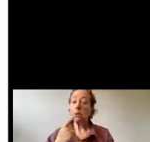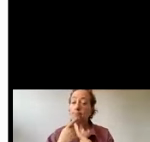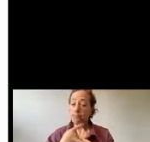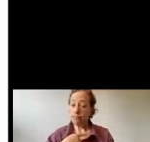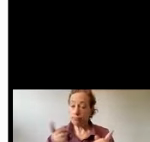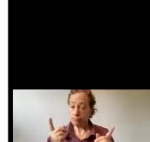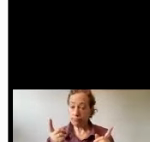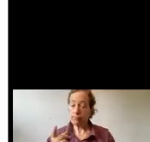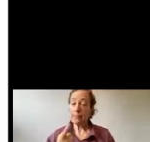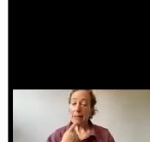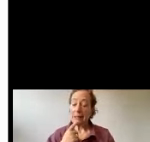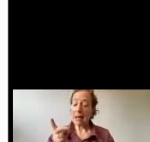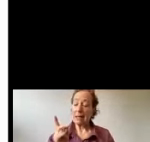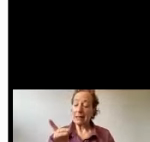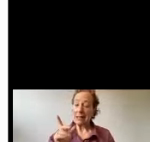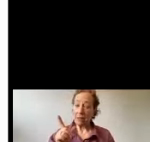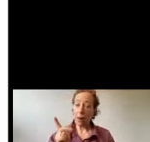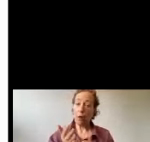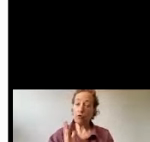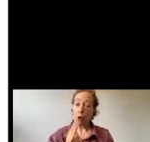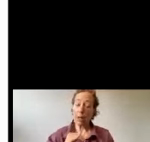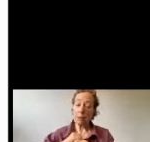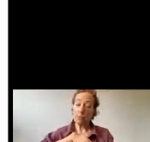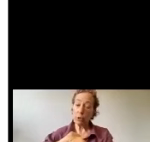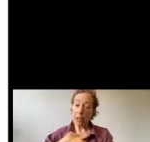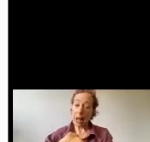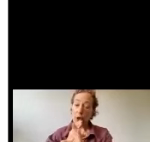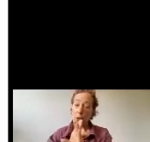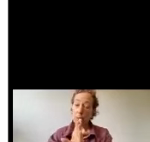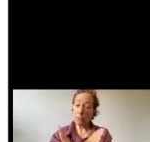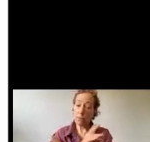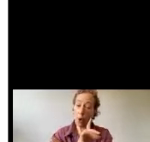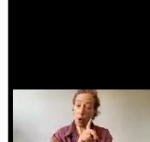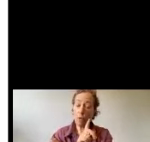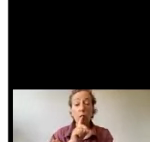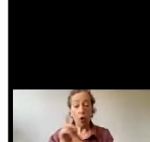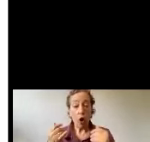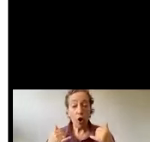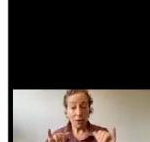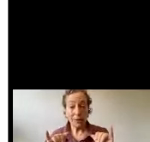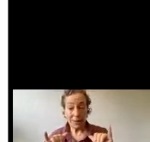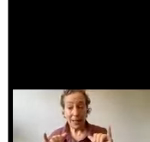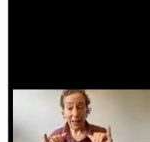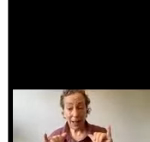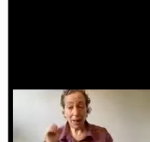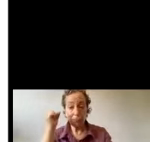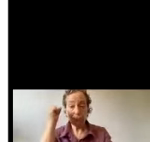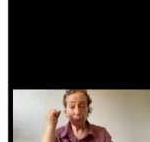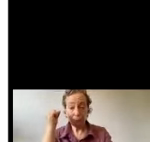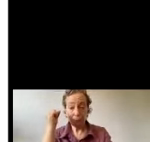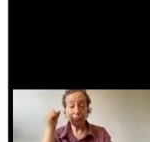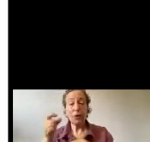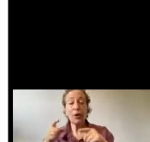that the civil rights protections that were in place prior to COVID remain in place during COVID and during